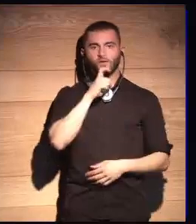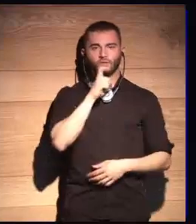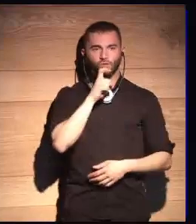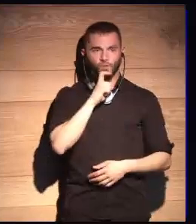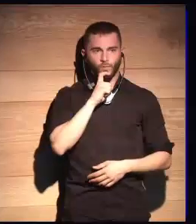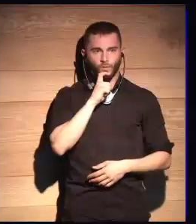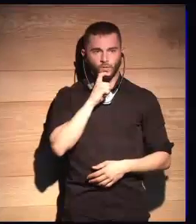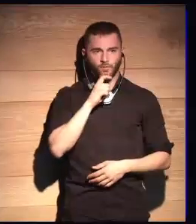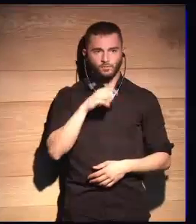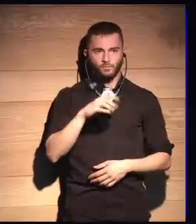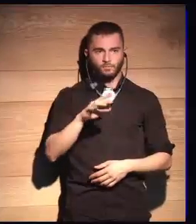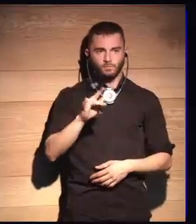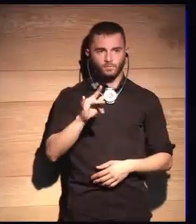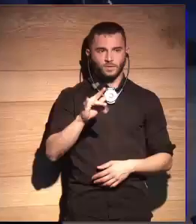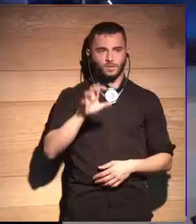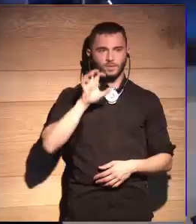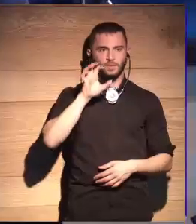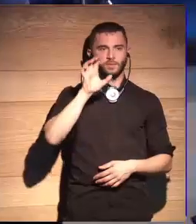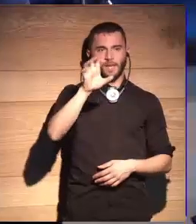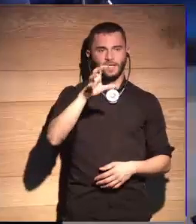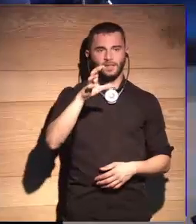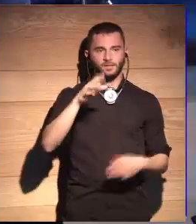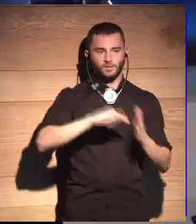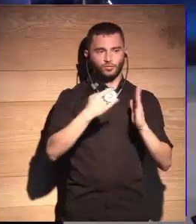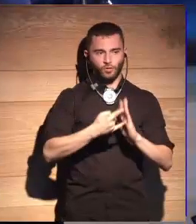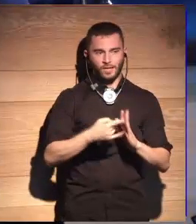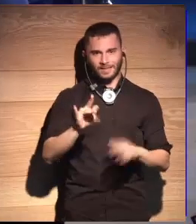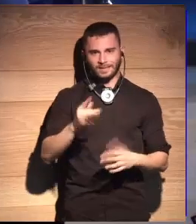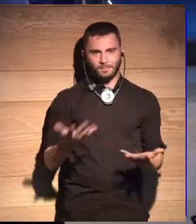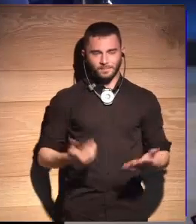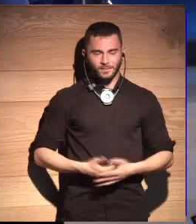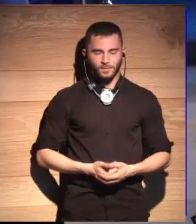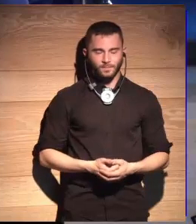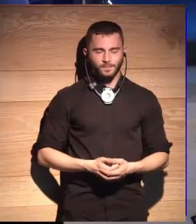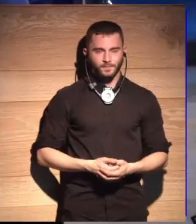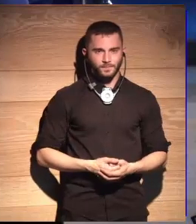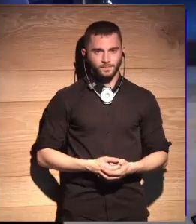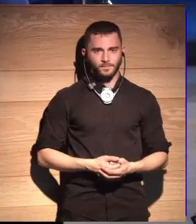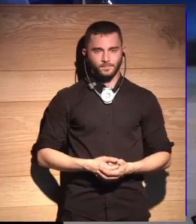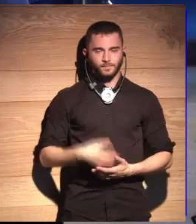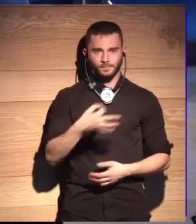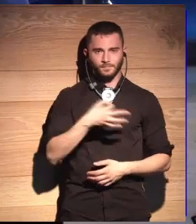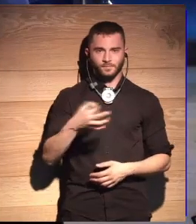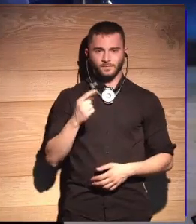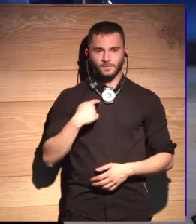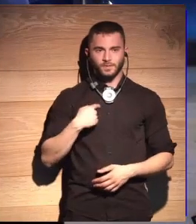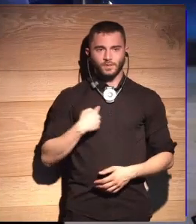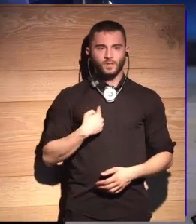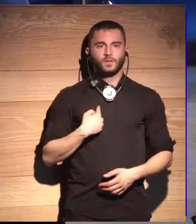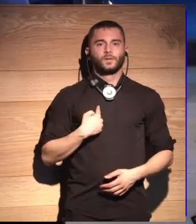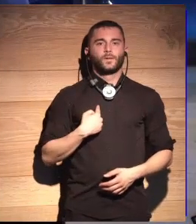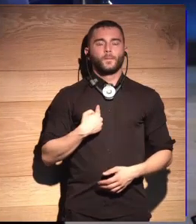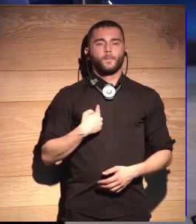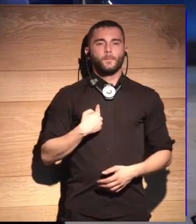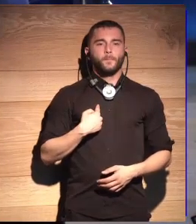that? Where should we work on that? Let's solve all the problems of Spain. Well,